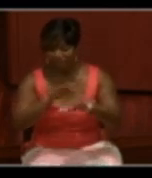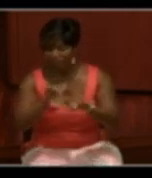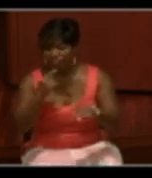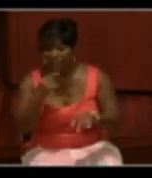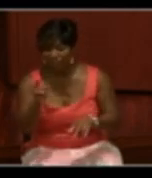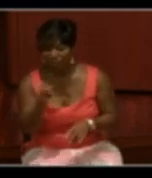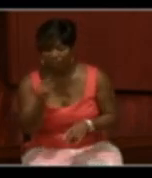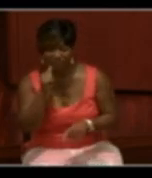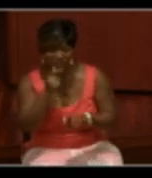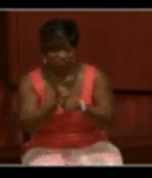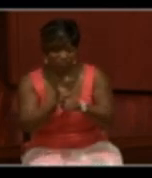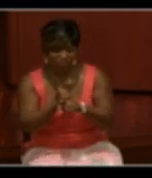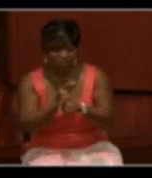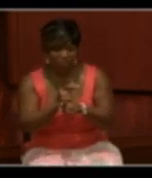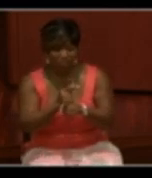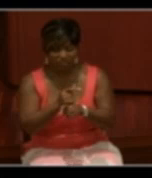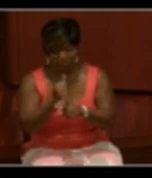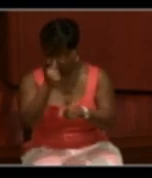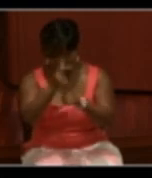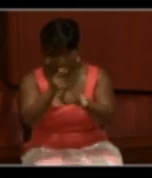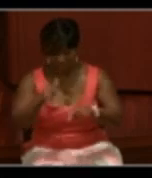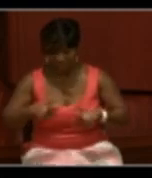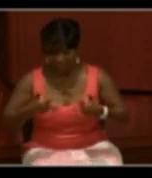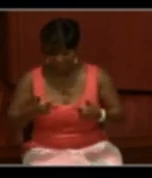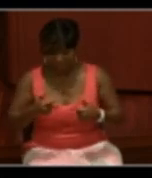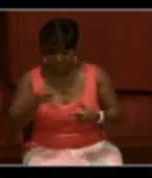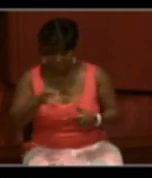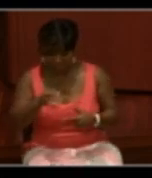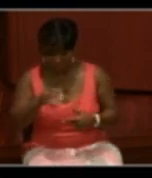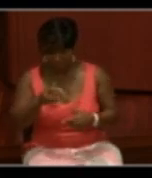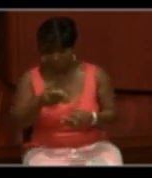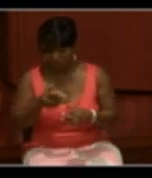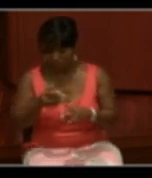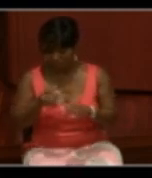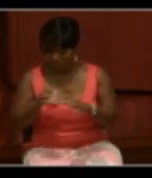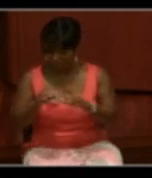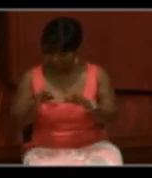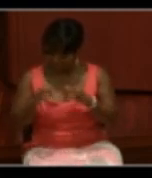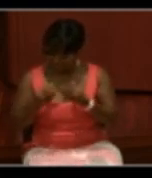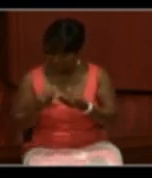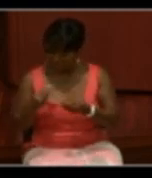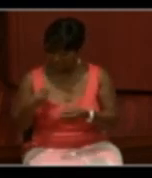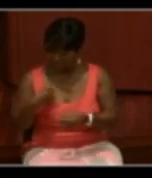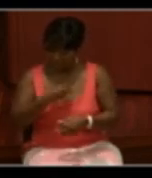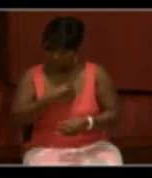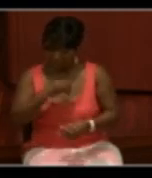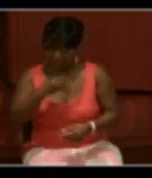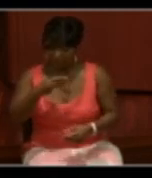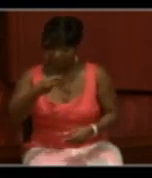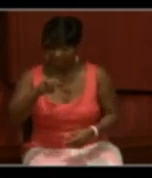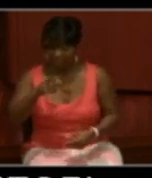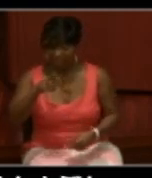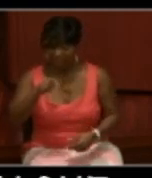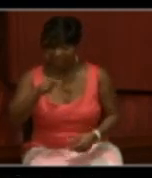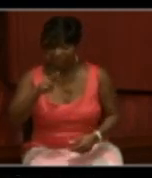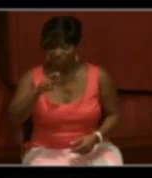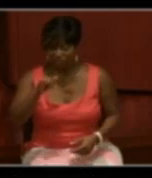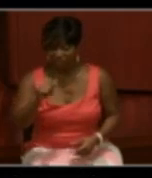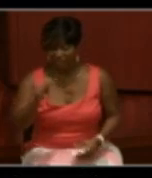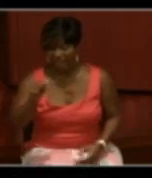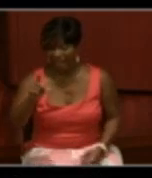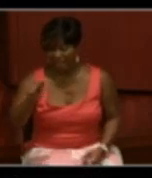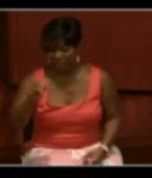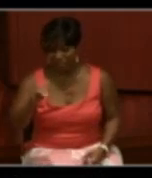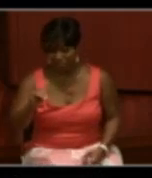for you who may be a potential descendant of Henry Adams, this can be a very valuable find if you did not have this information.